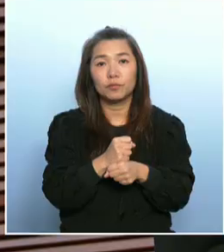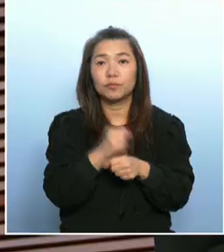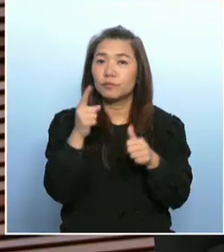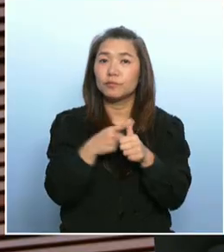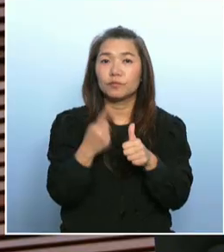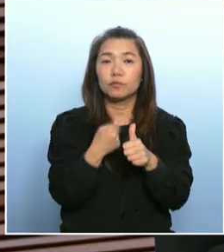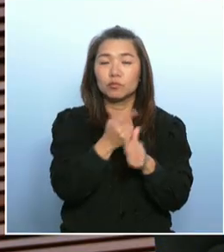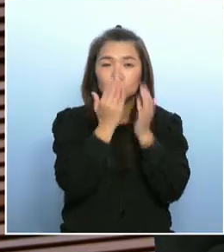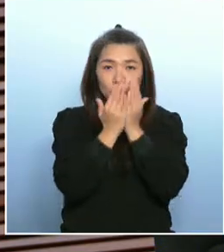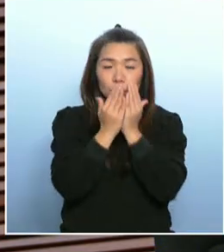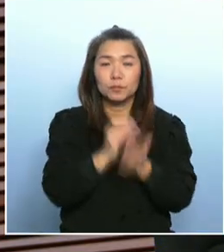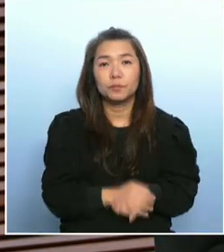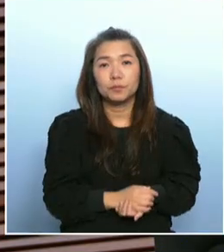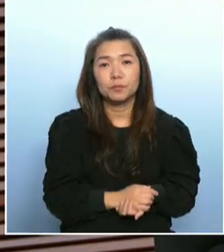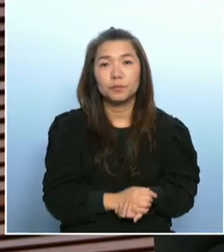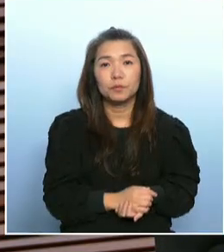course.